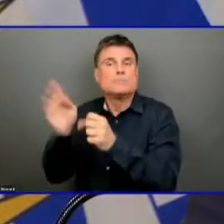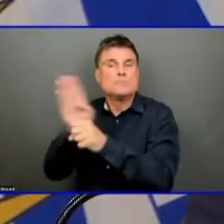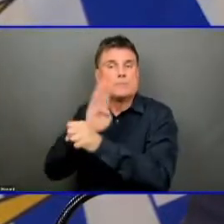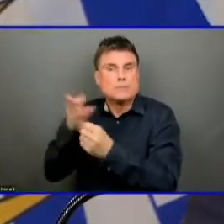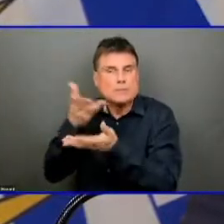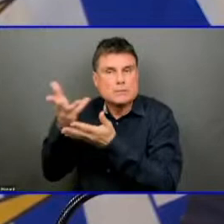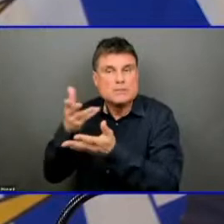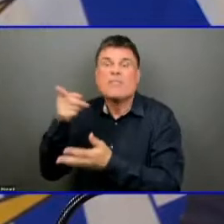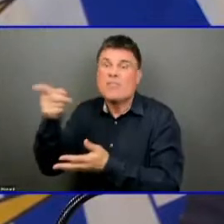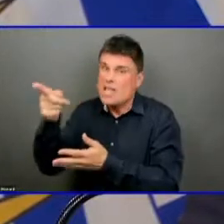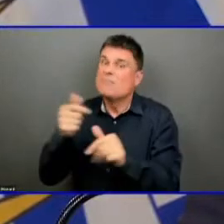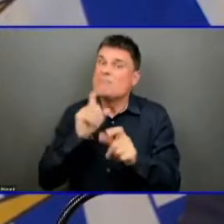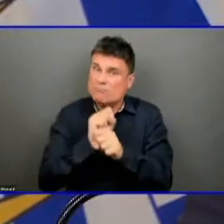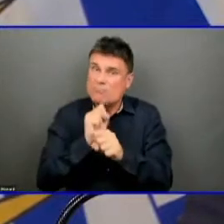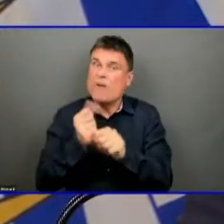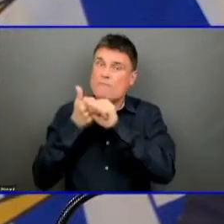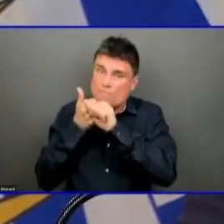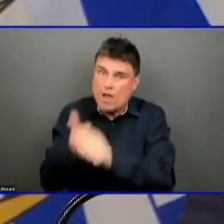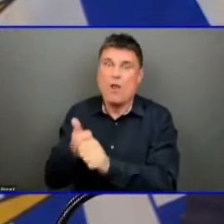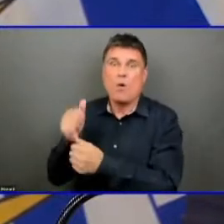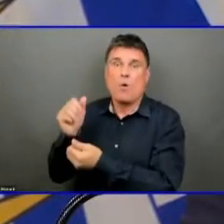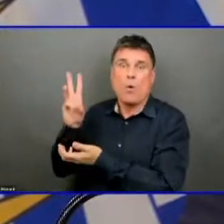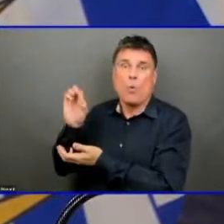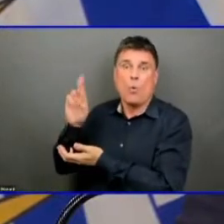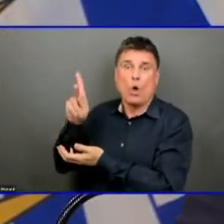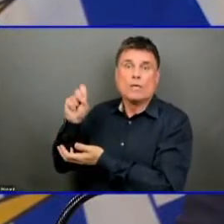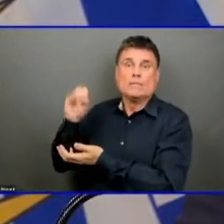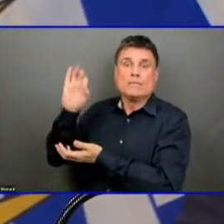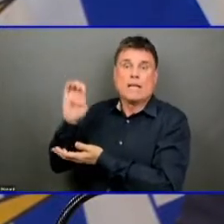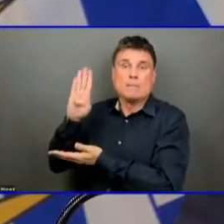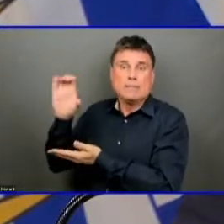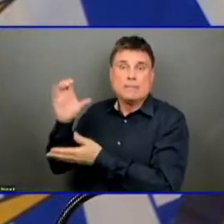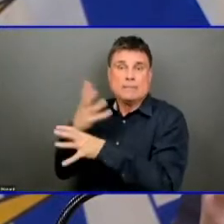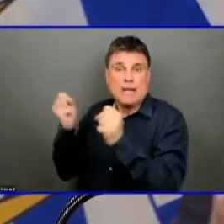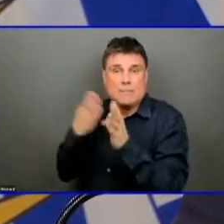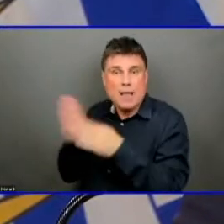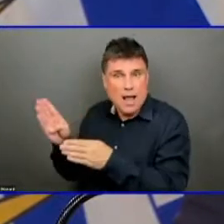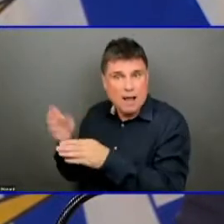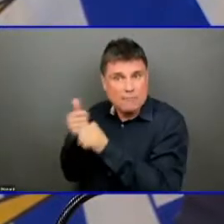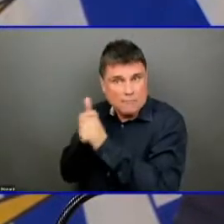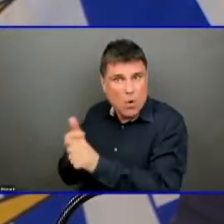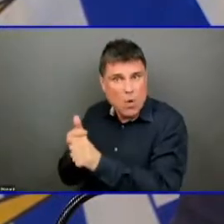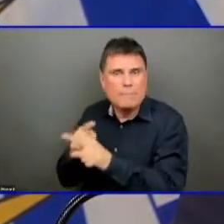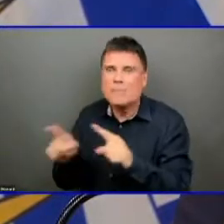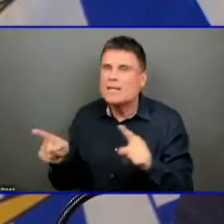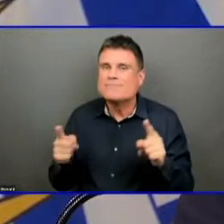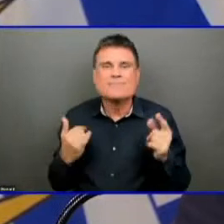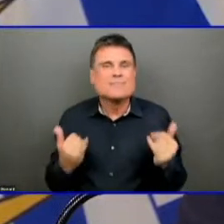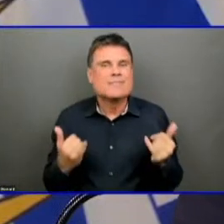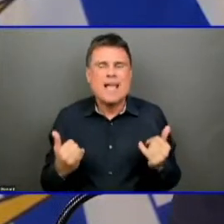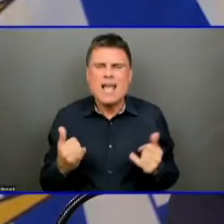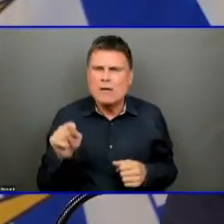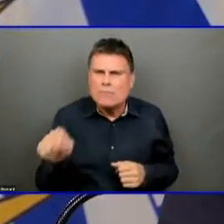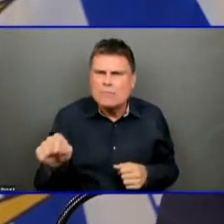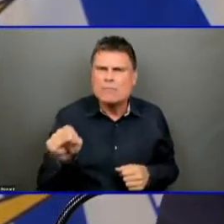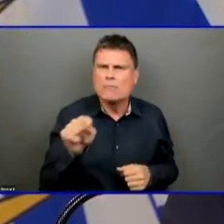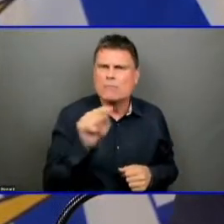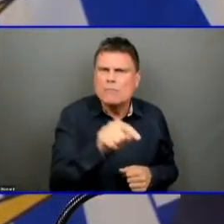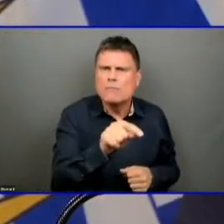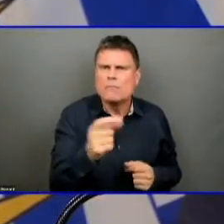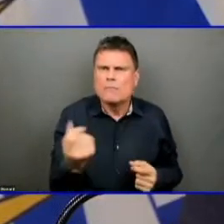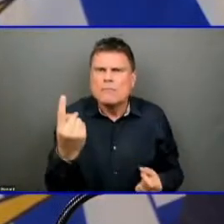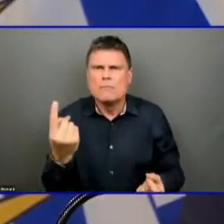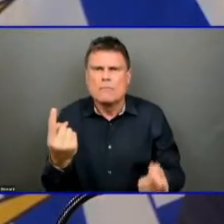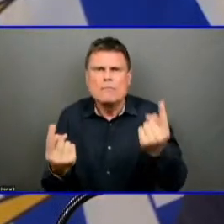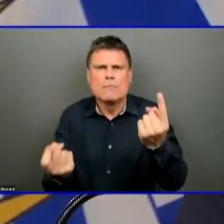adhering to them, and they were working. But now we started to see a lot more of interactions where people were pushing